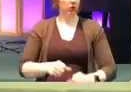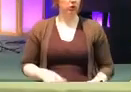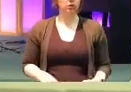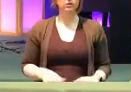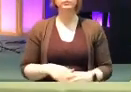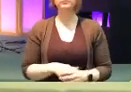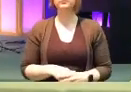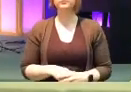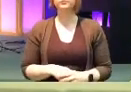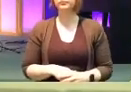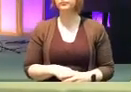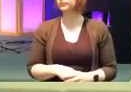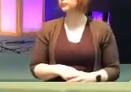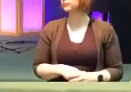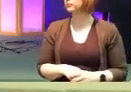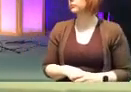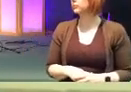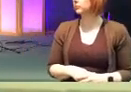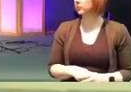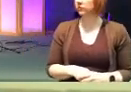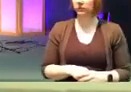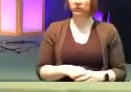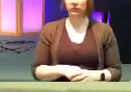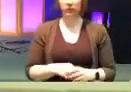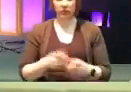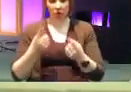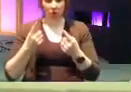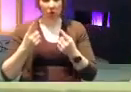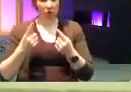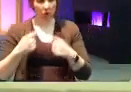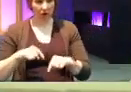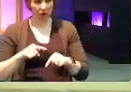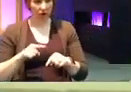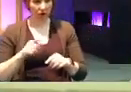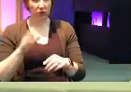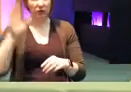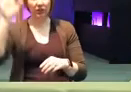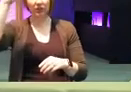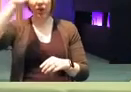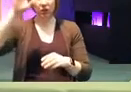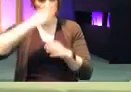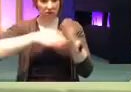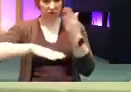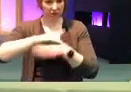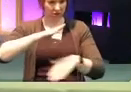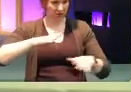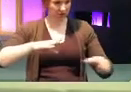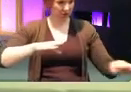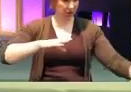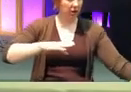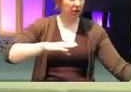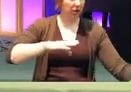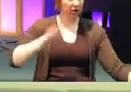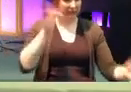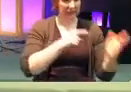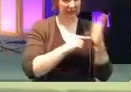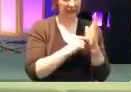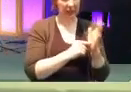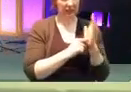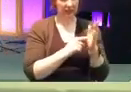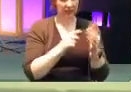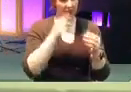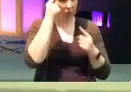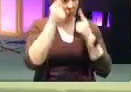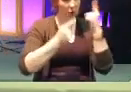second part of that is, while you stretch out your hand to heal, and signs and wonders are performed through the name of your holy